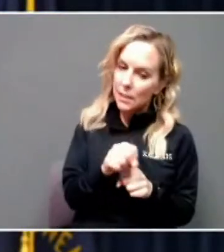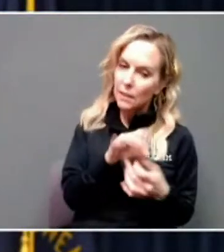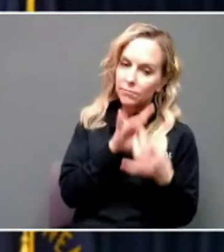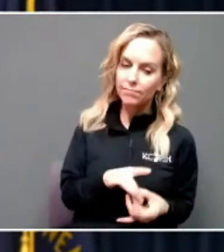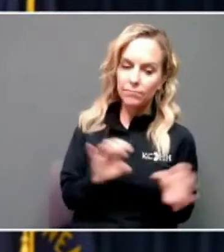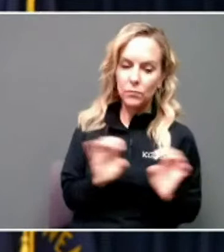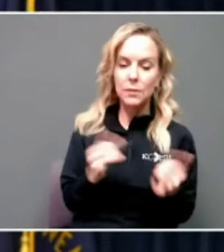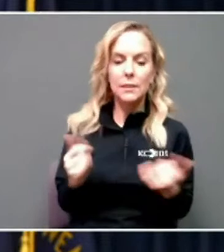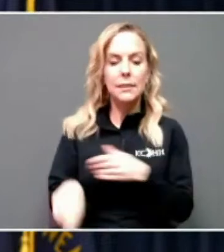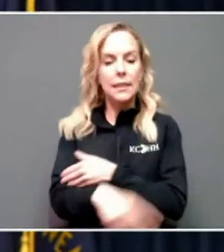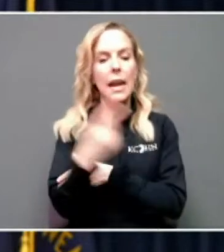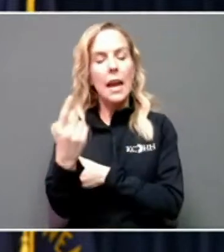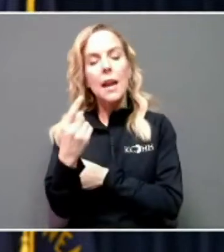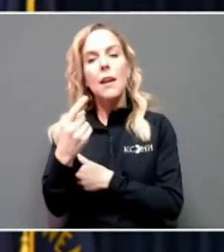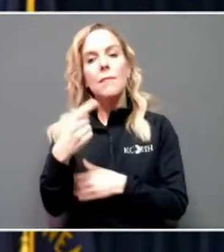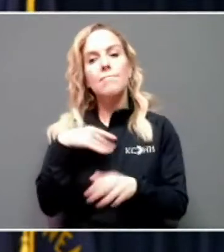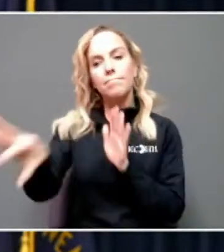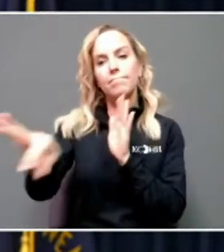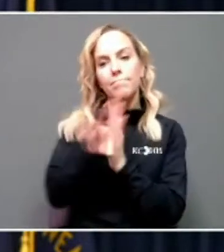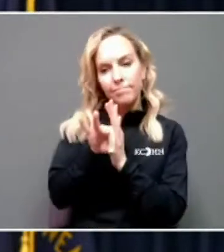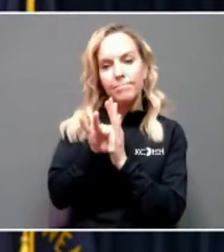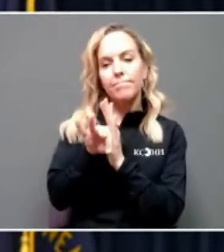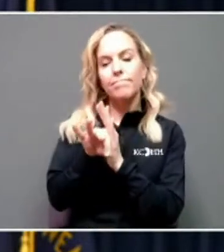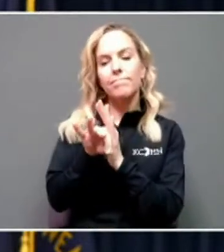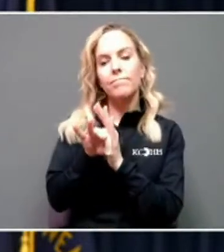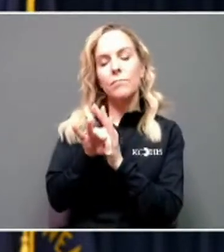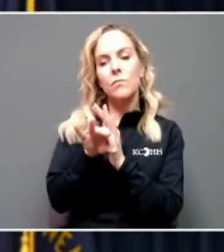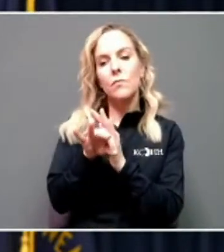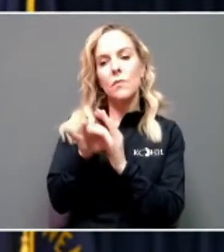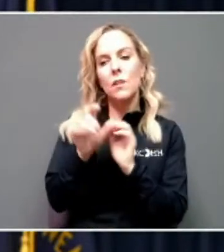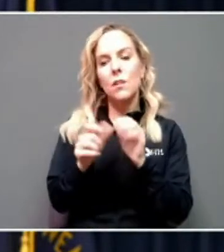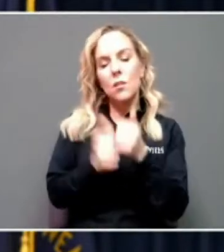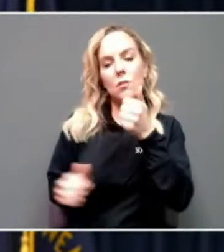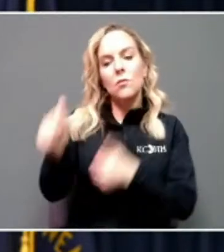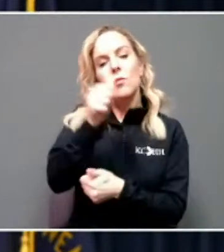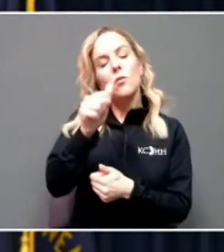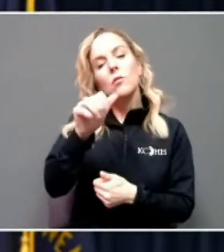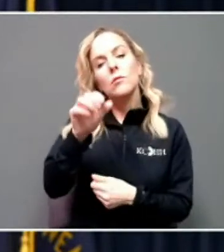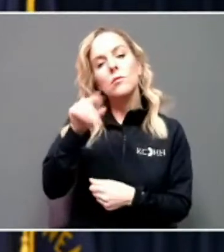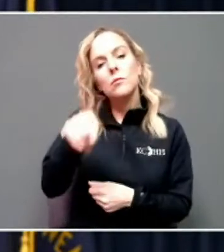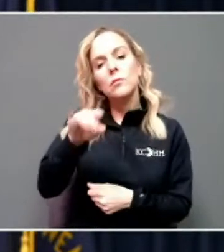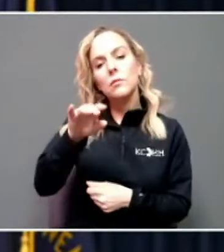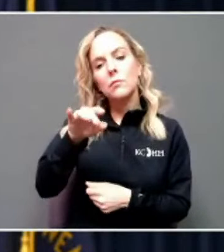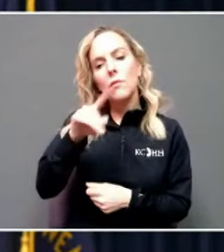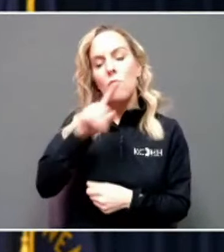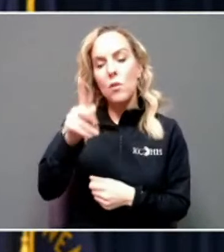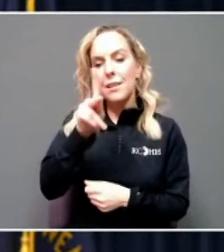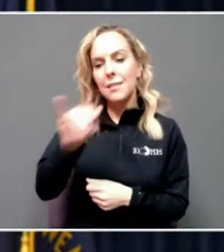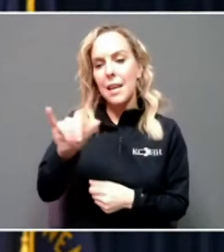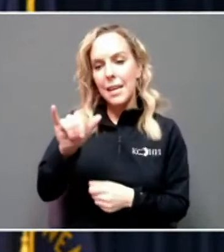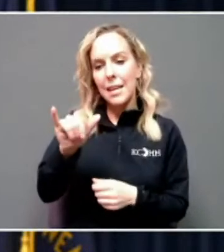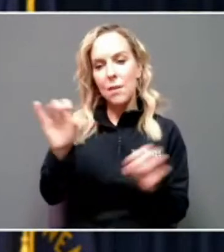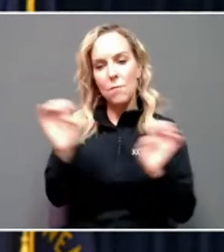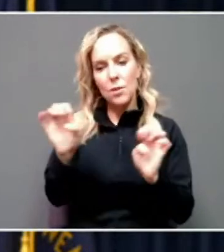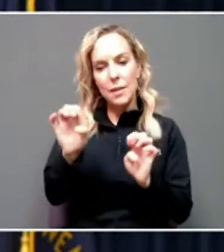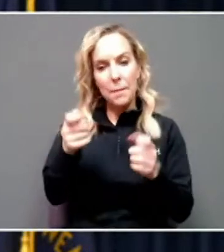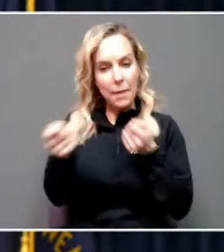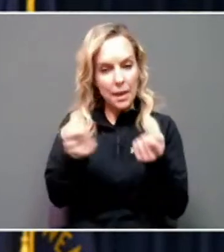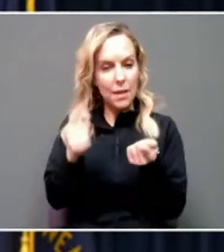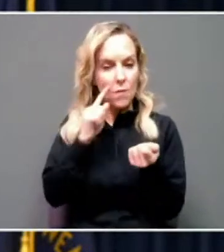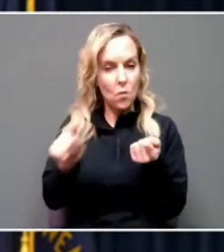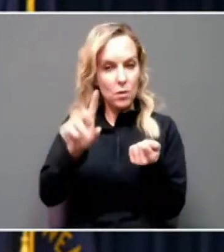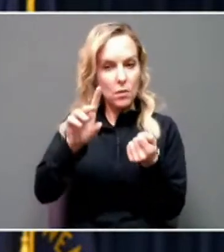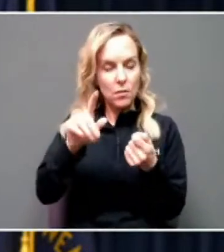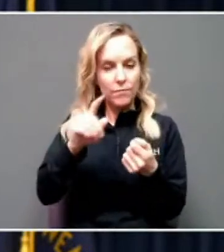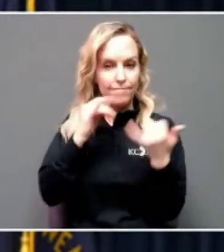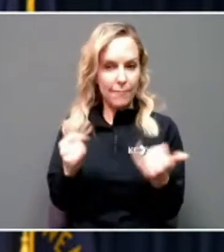the appointment of Colonel Jeremy Slinker as the new Director of Kentucky Emergency Management effective March 1st. Colonel Slinker, who's here